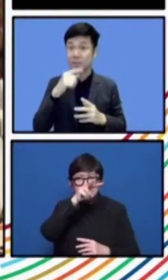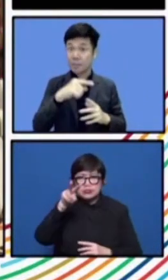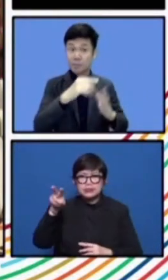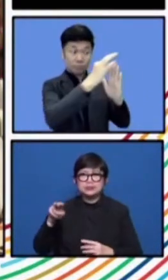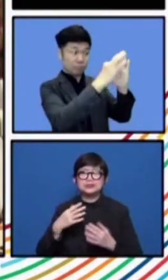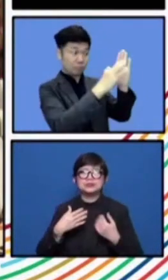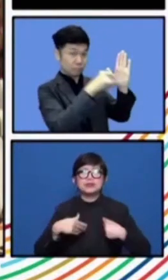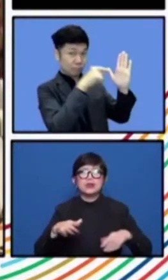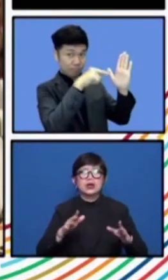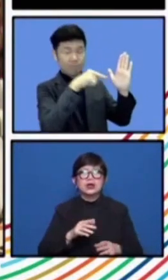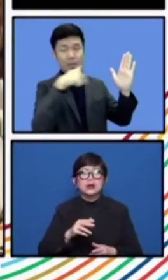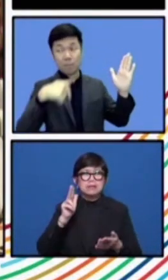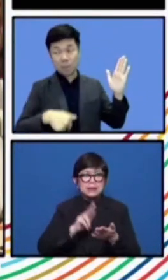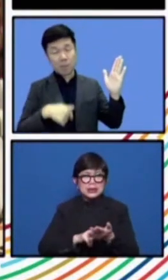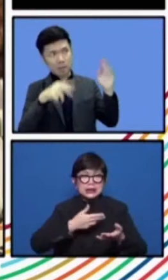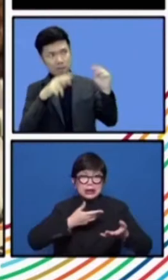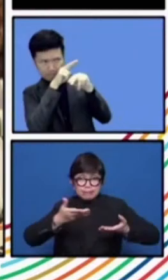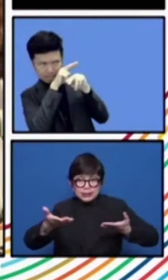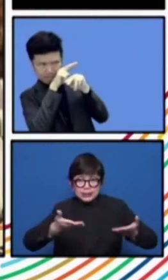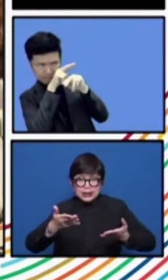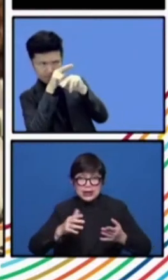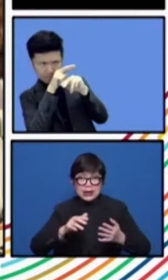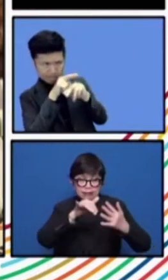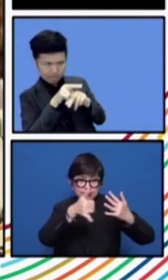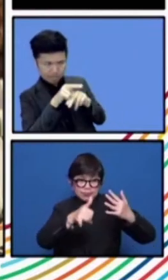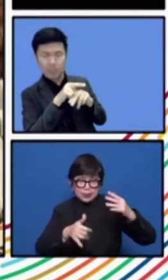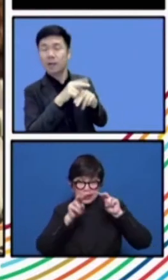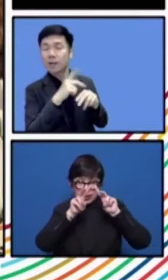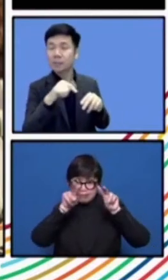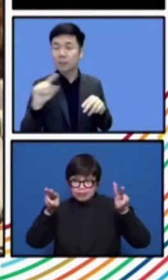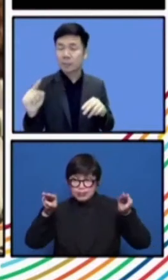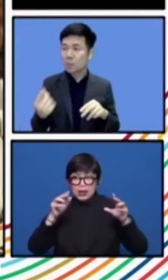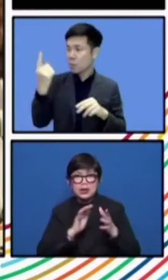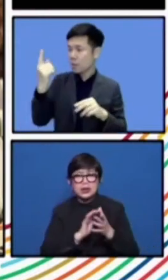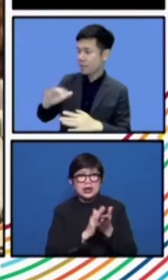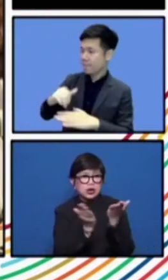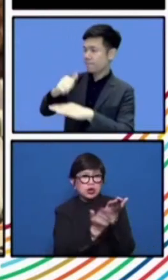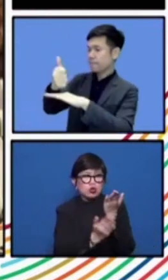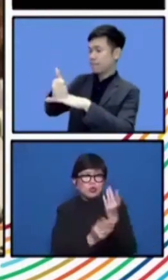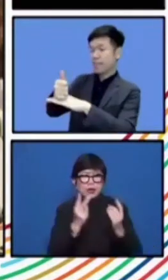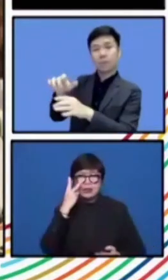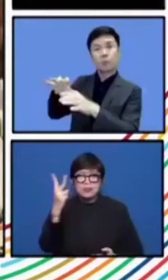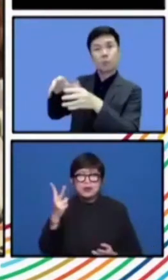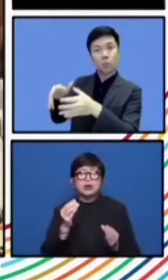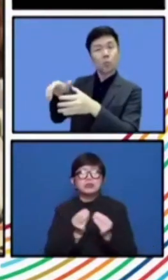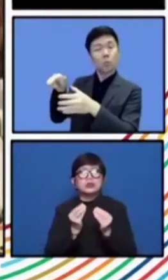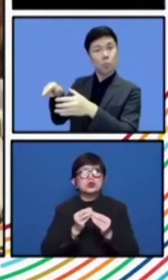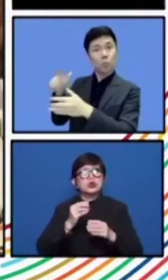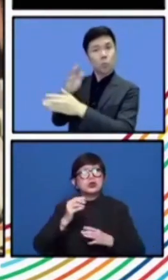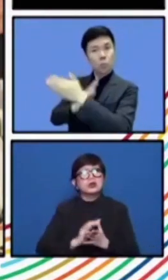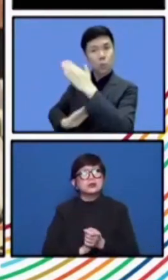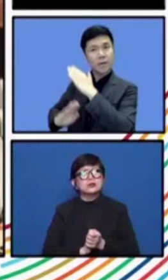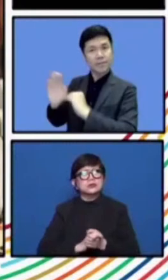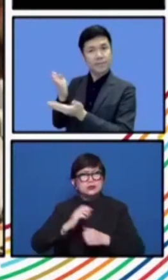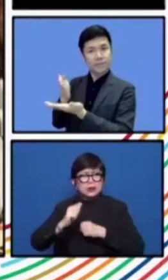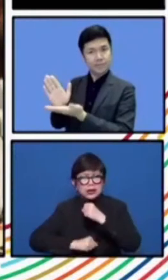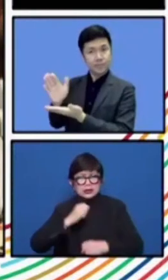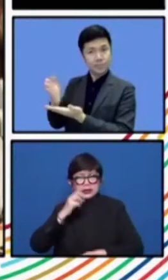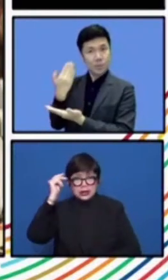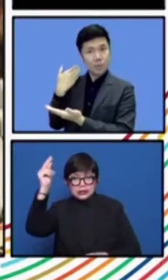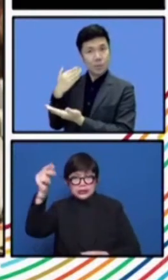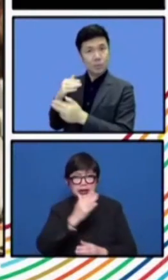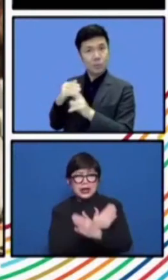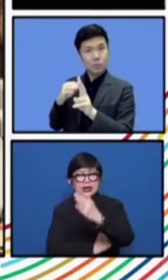the national action plan for the rights of persons with disabilities will be declared on December 3